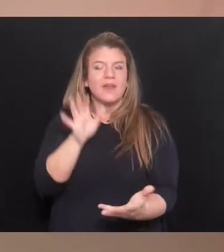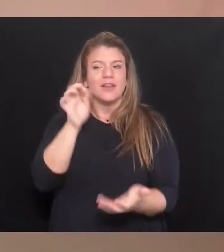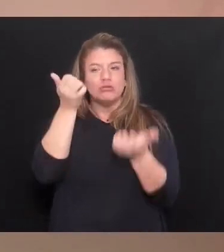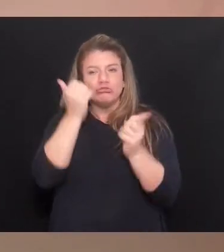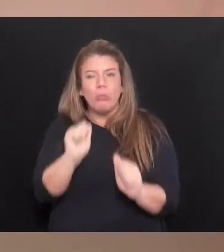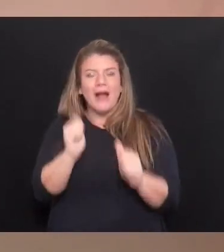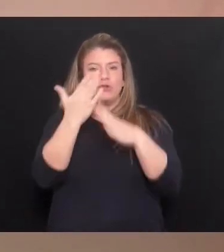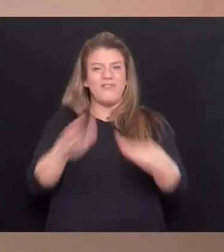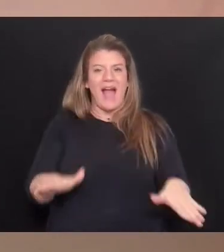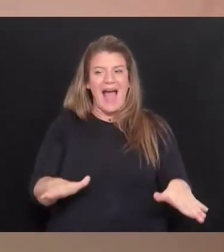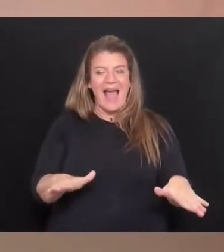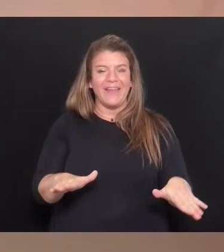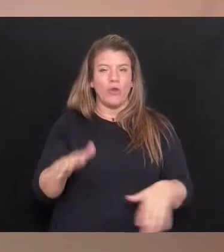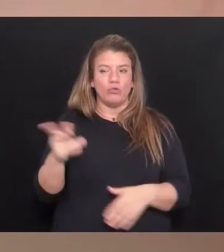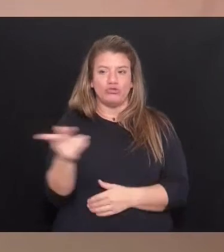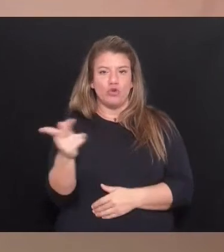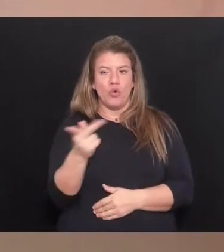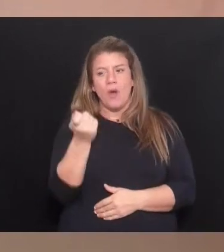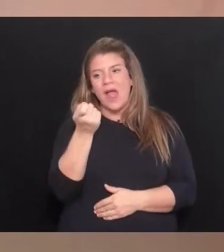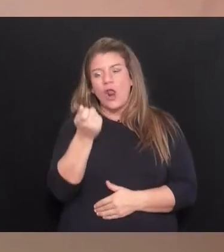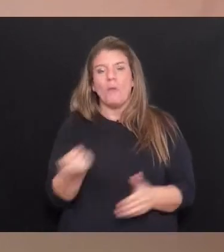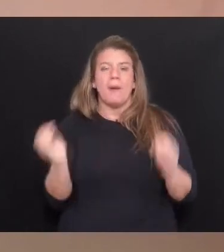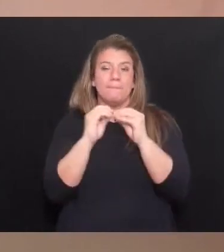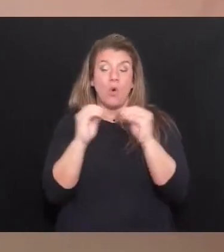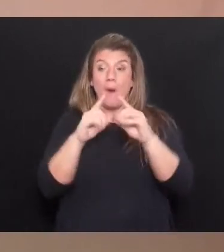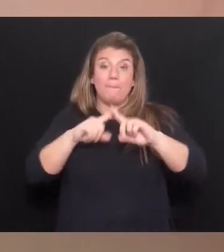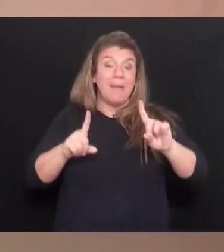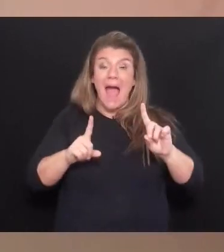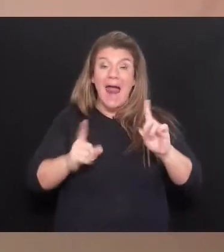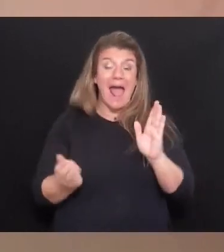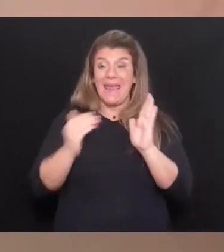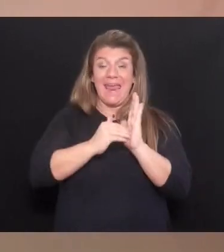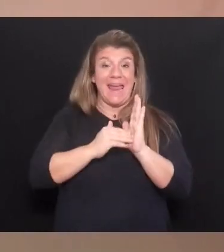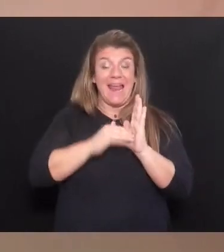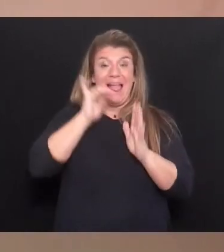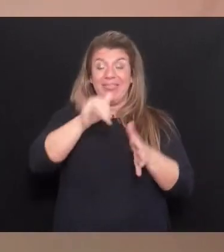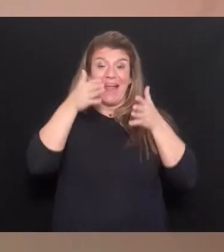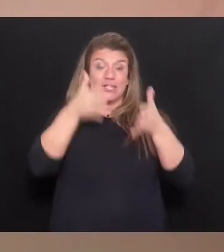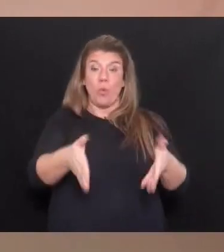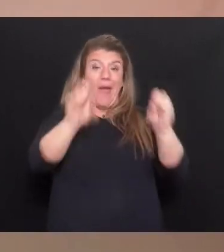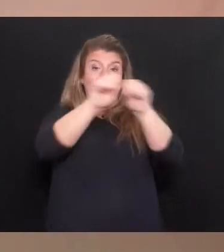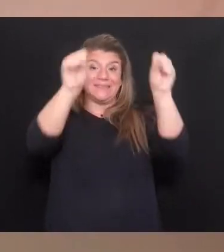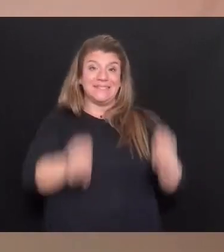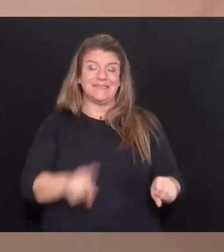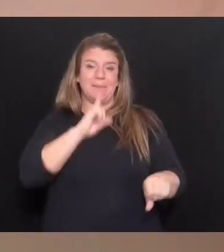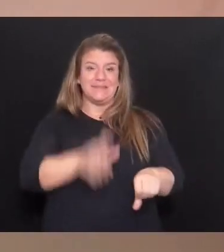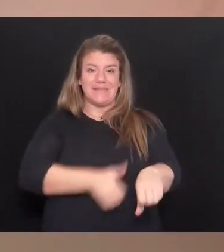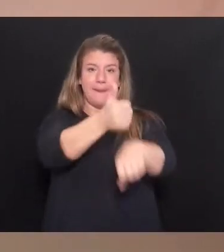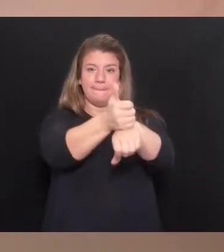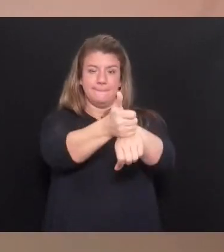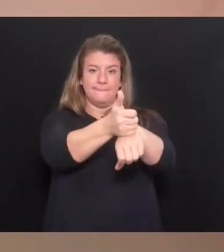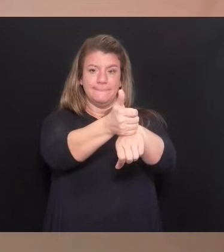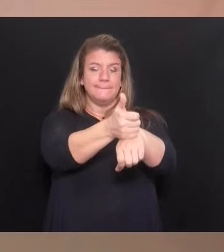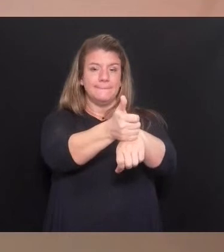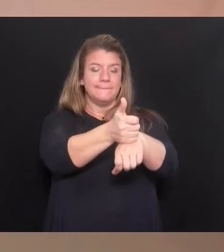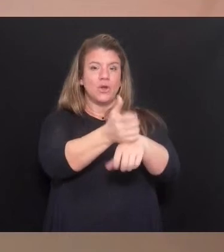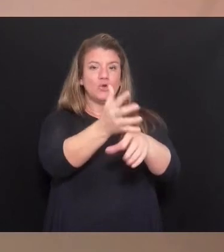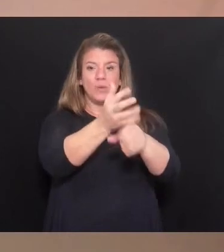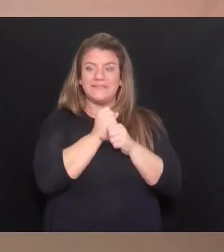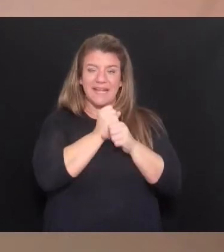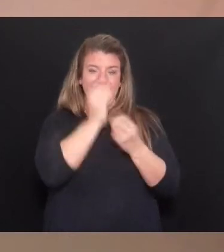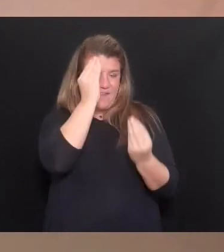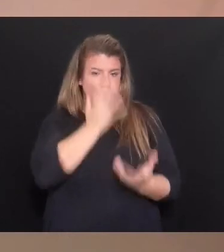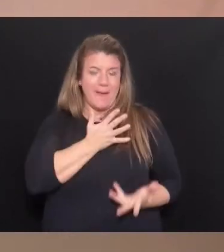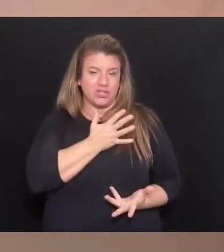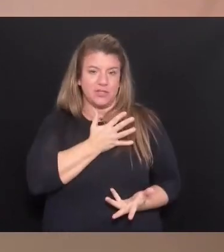to divide those down a little bit better. But again, it's the way the systems are set up to receive